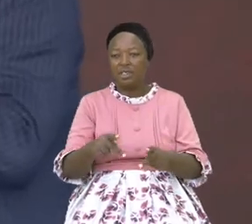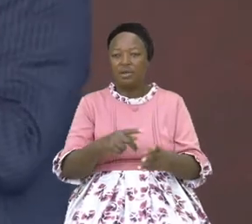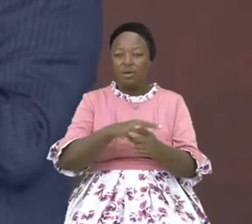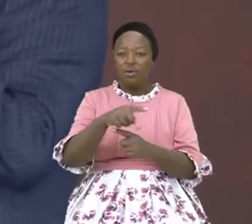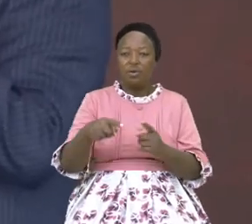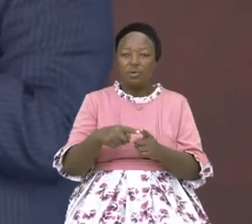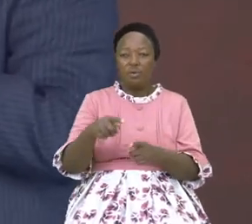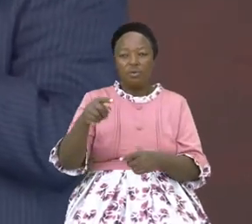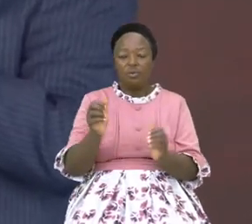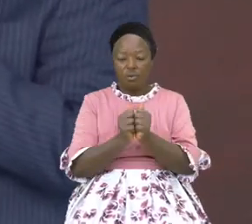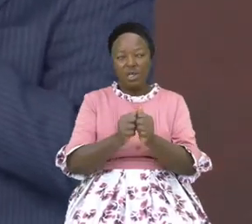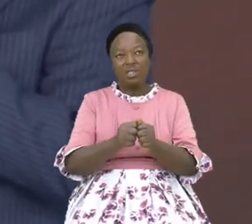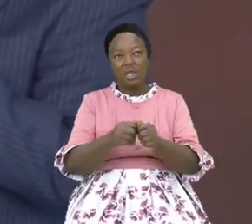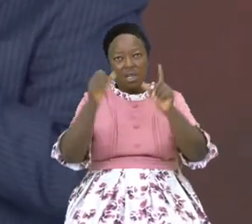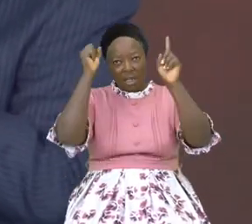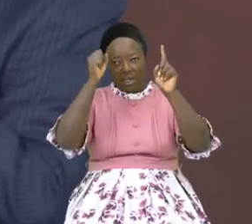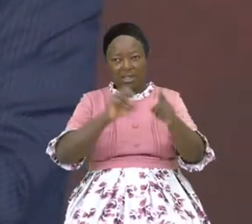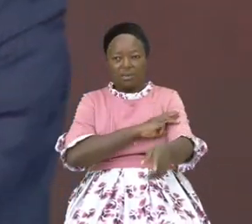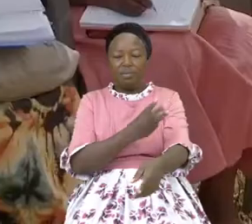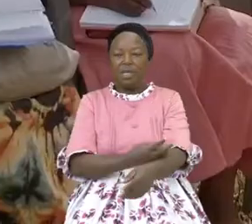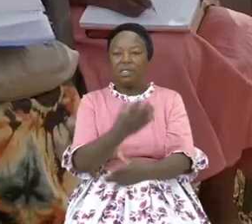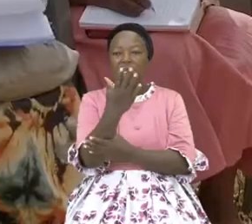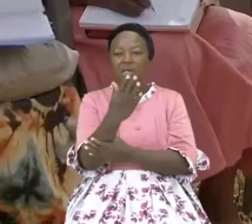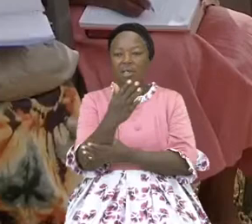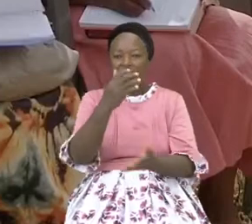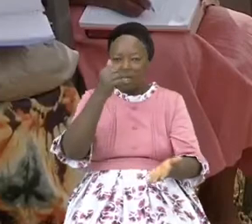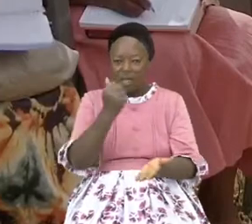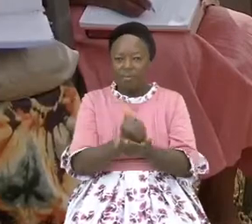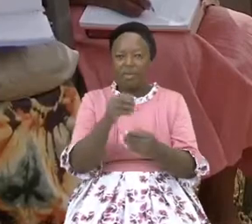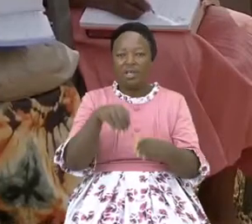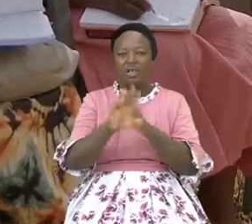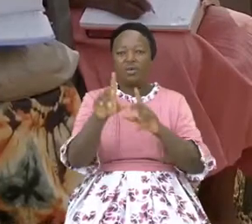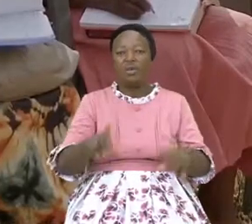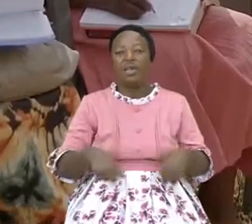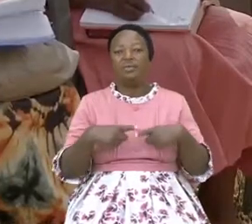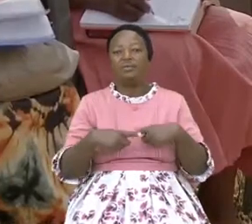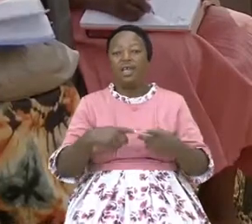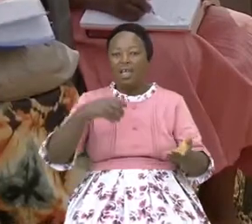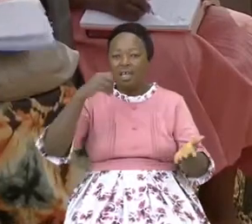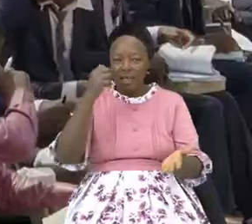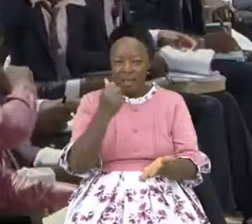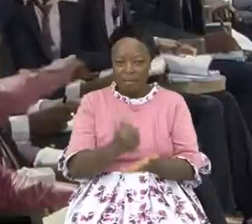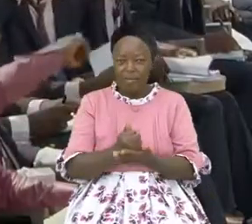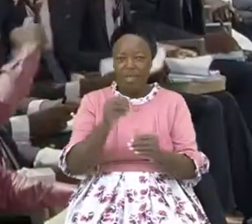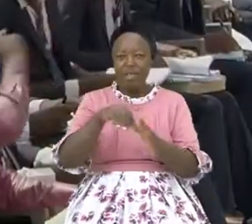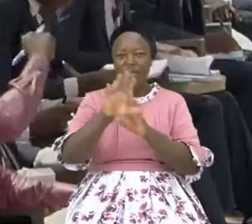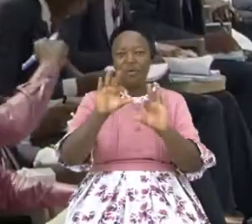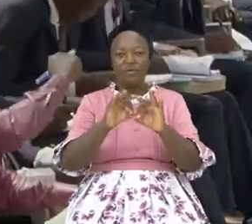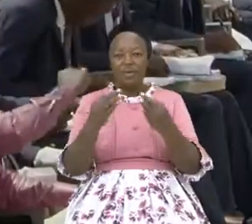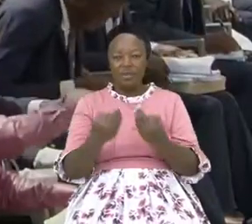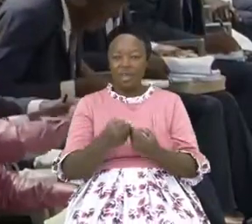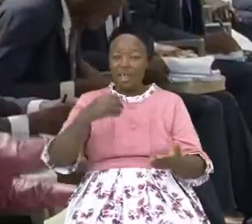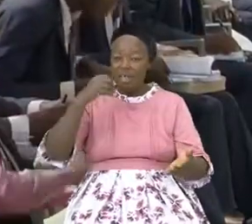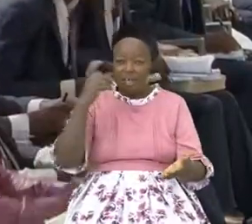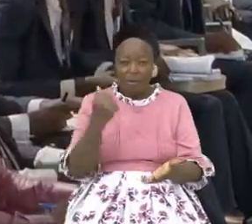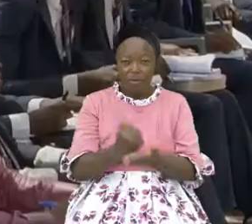mighty arm. Amen in your life. Amen, amen in your family. Amen to